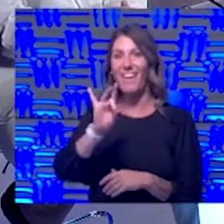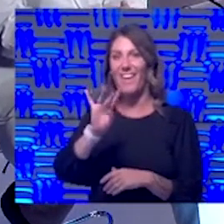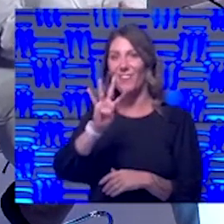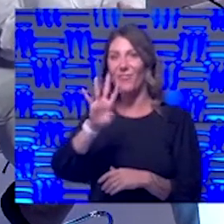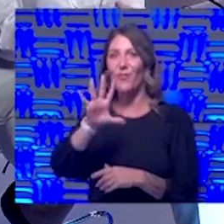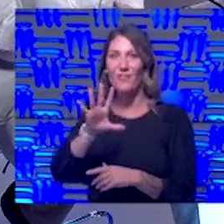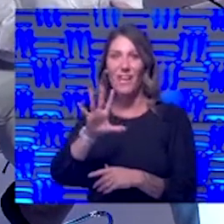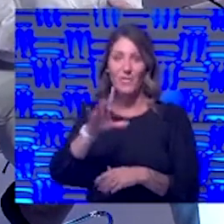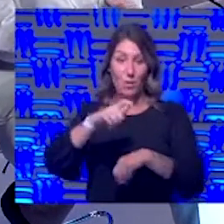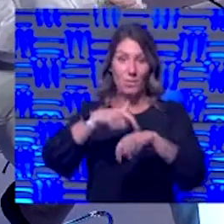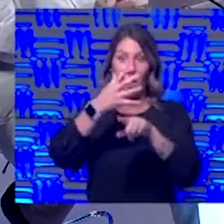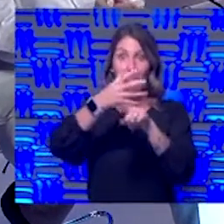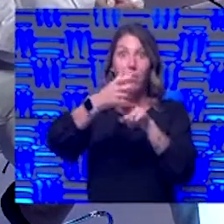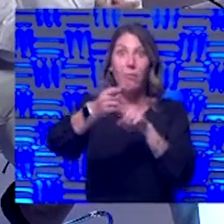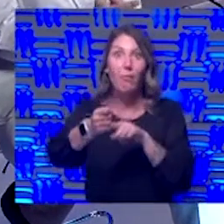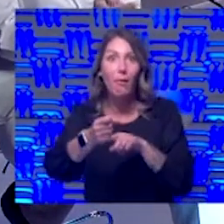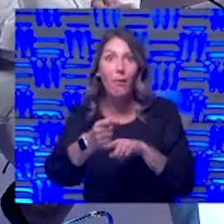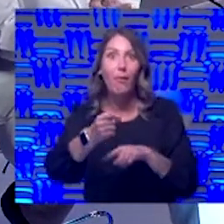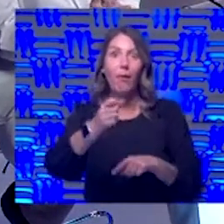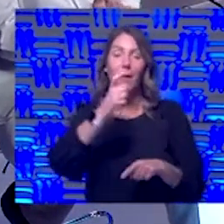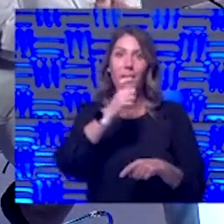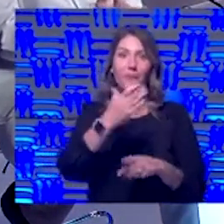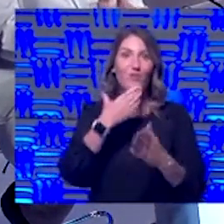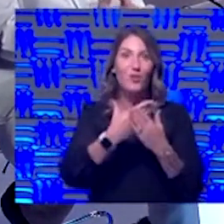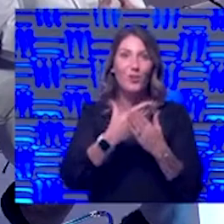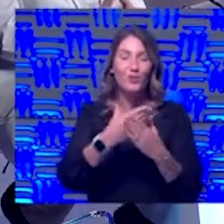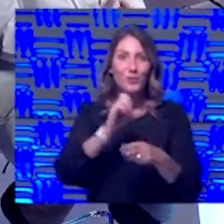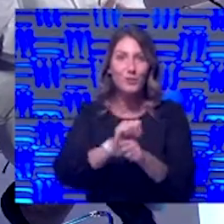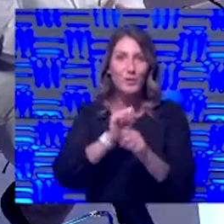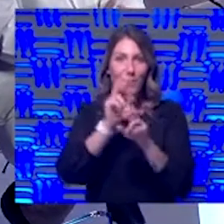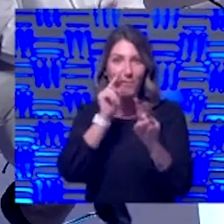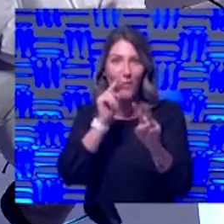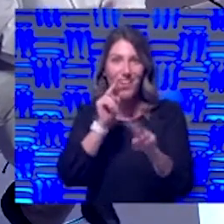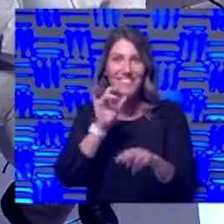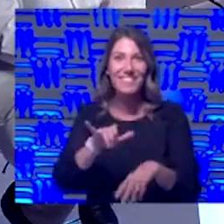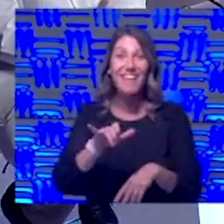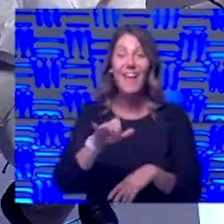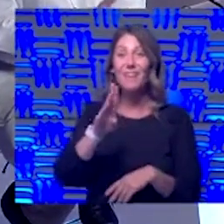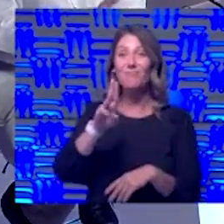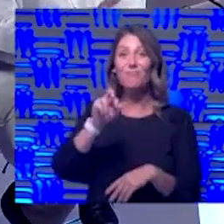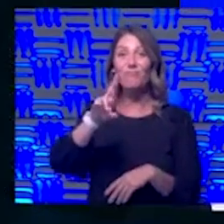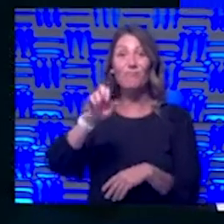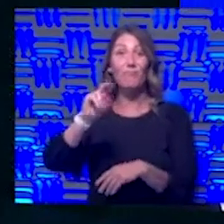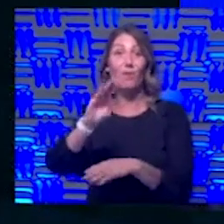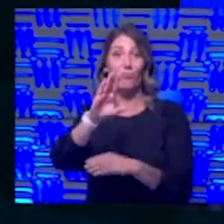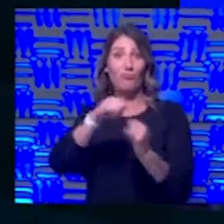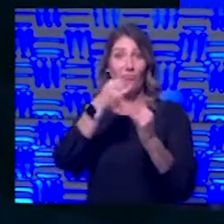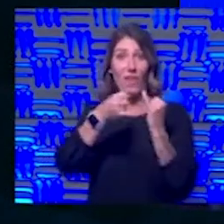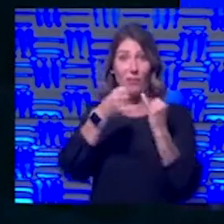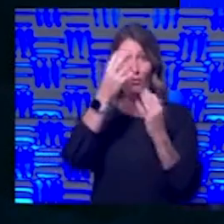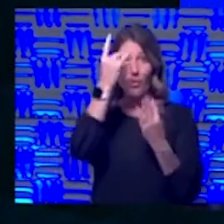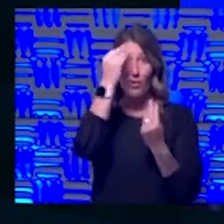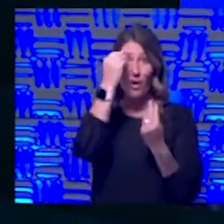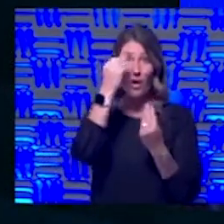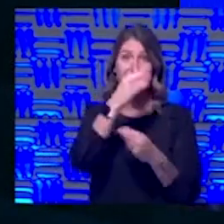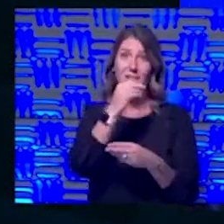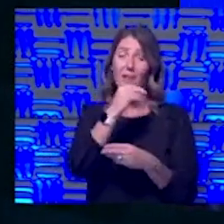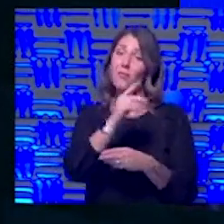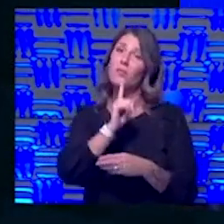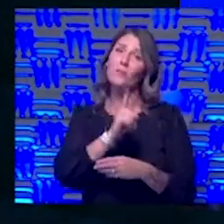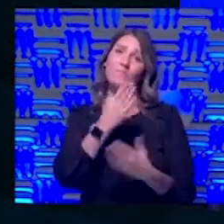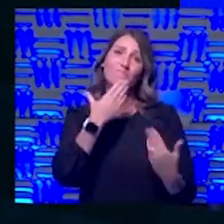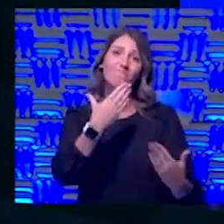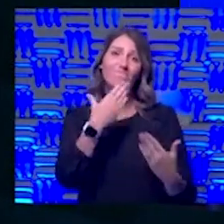our time has kind of escaped us. I didn't do a very good job of watching that. Bryan, final thoughts today, and again, hats off to